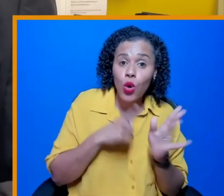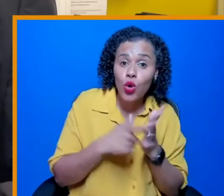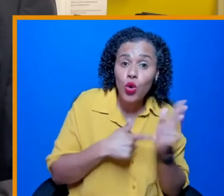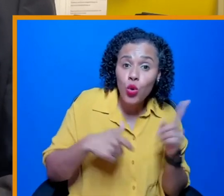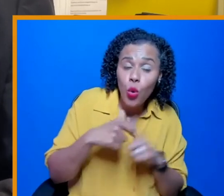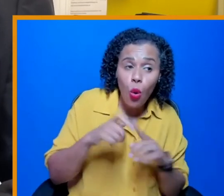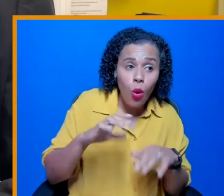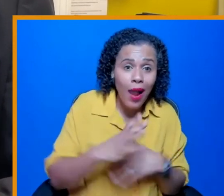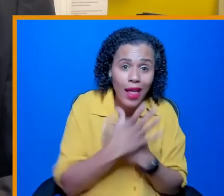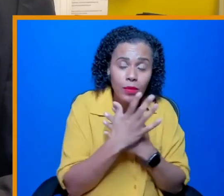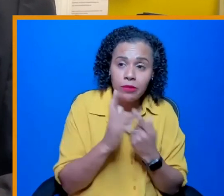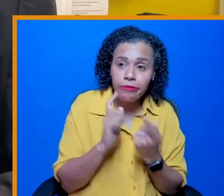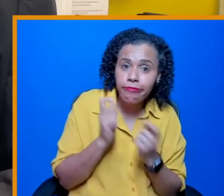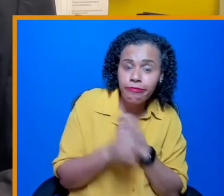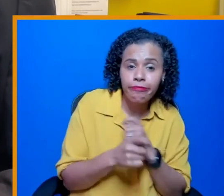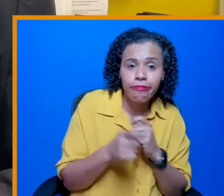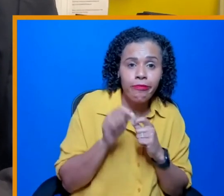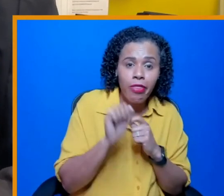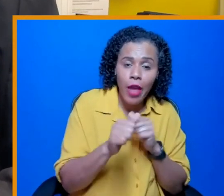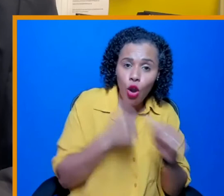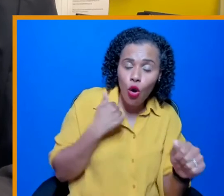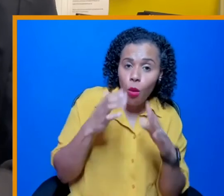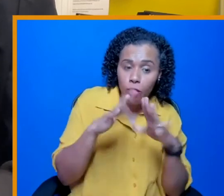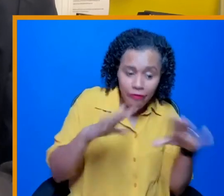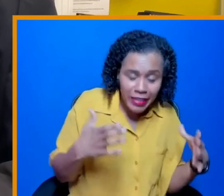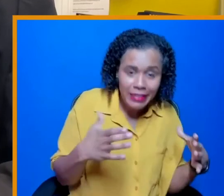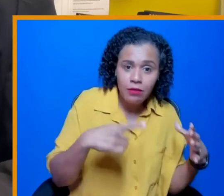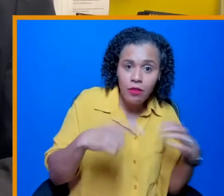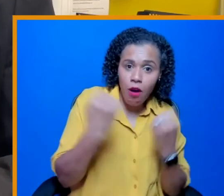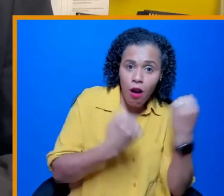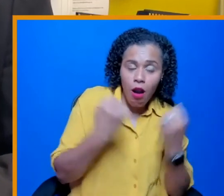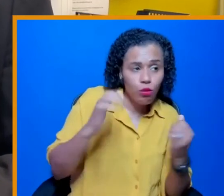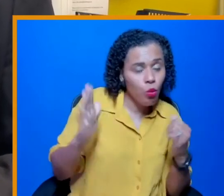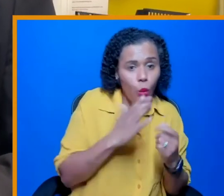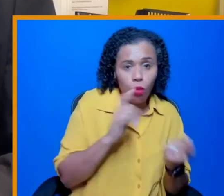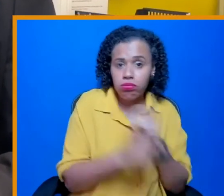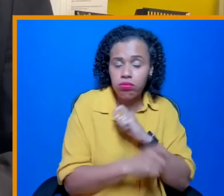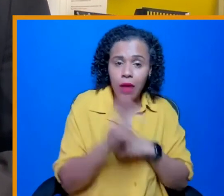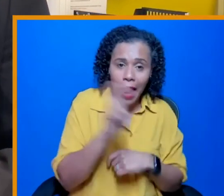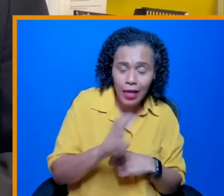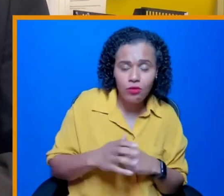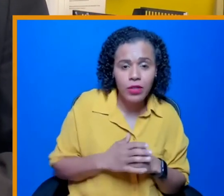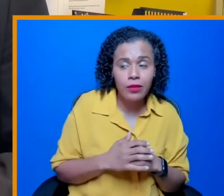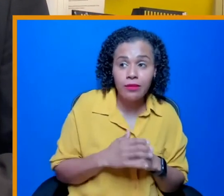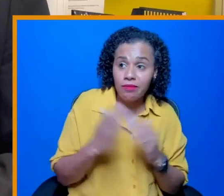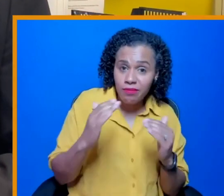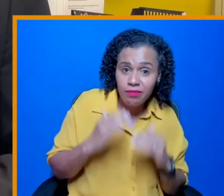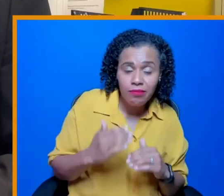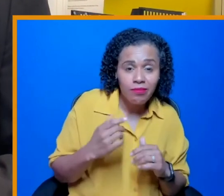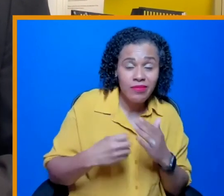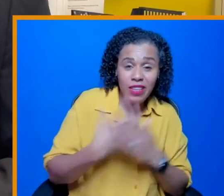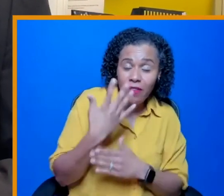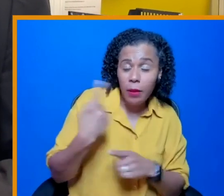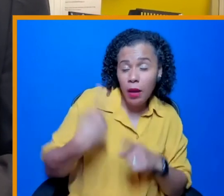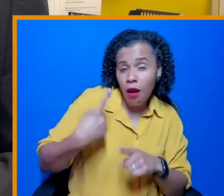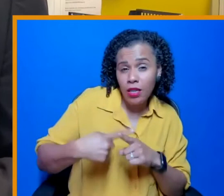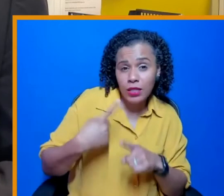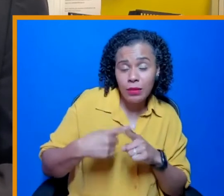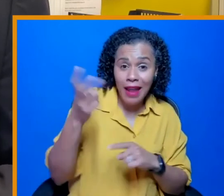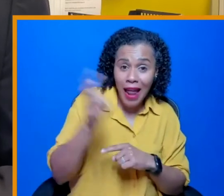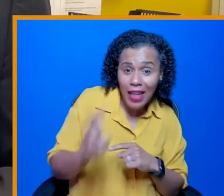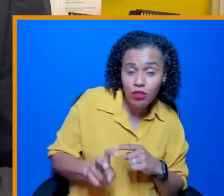their corporate fleet to all electric and are also developing a high-speed electric vehicle charging hyperhub. In